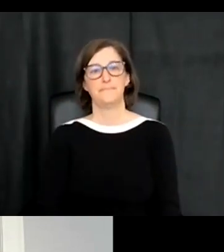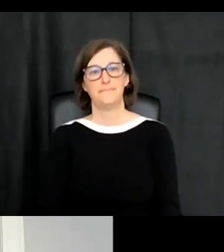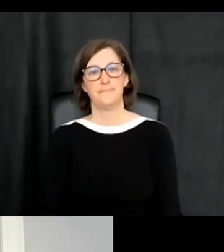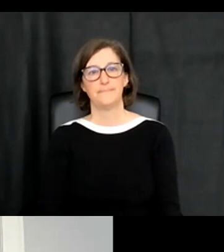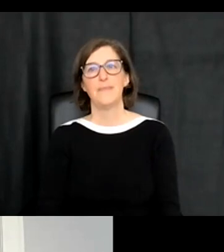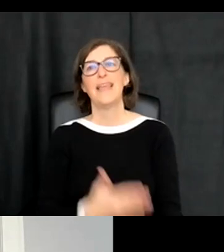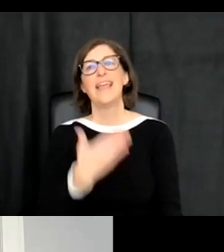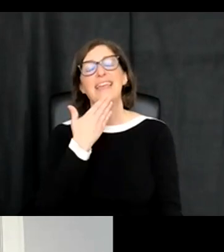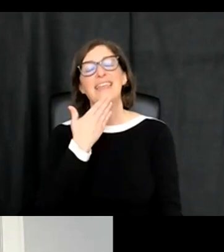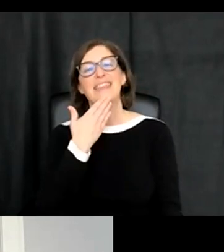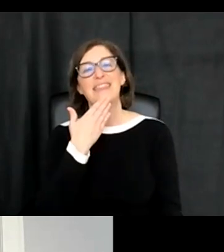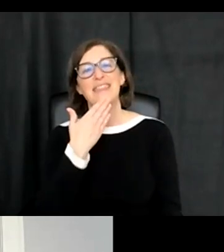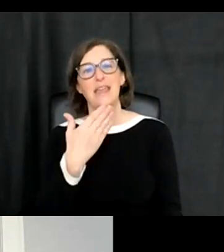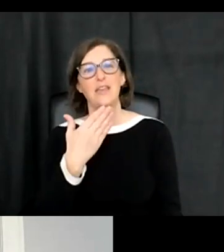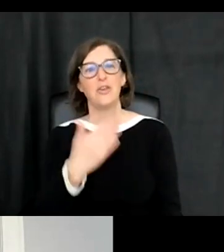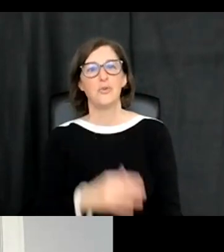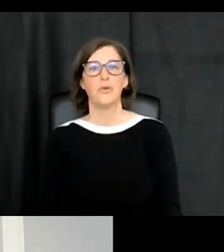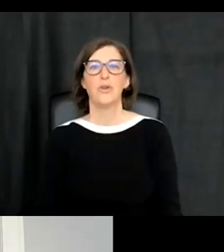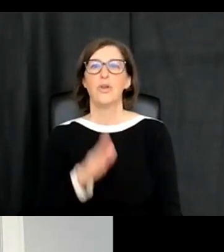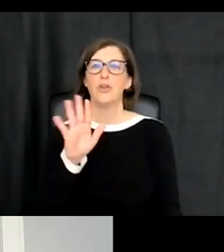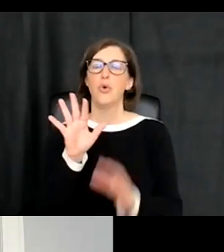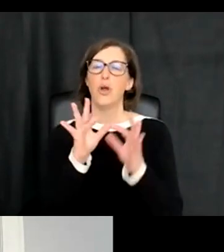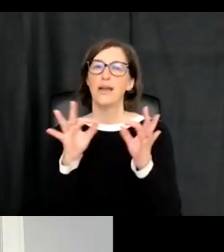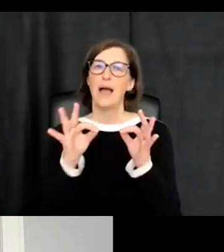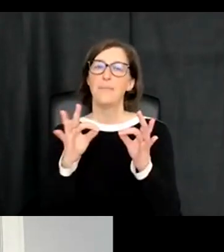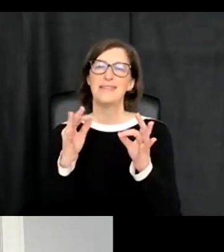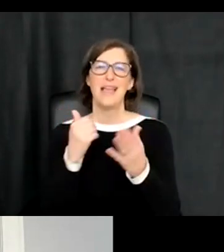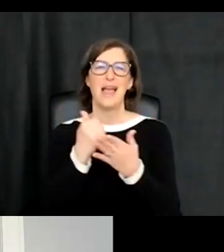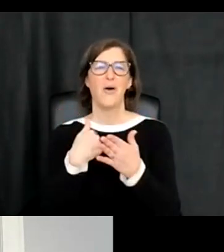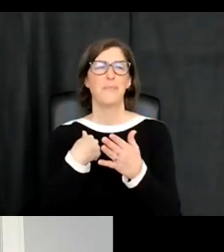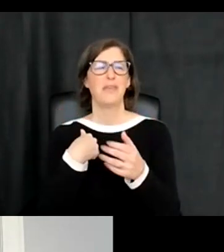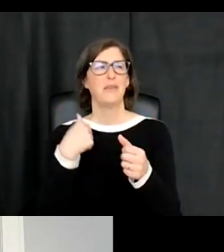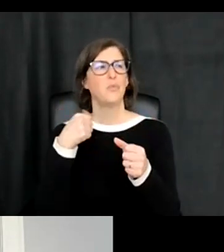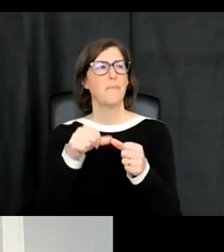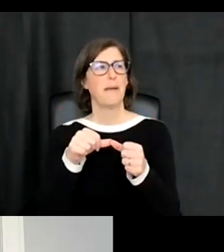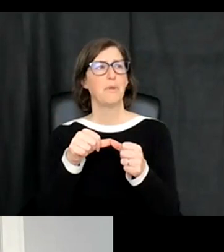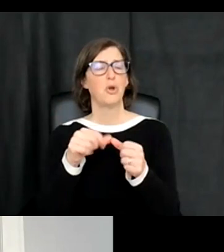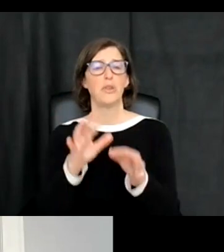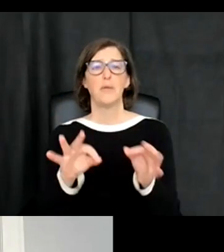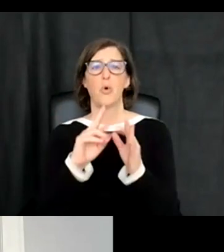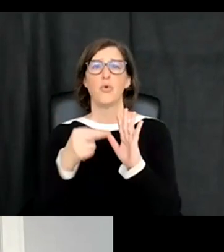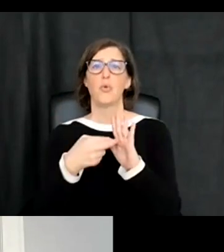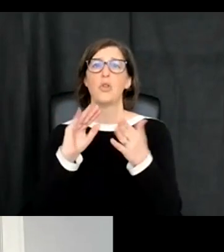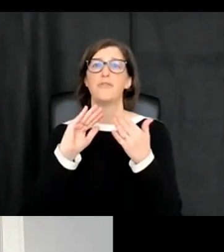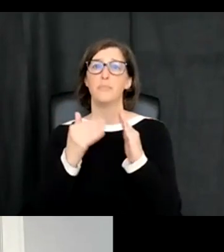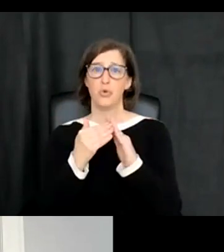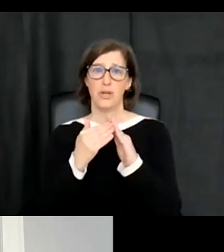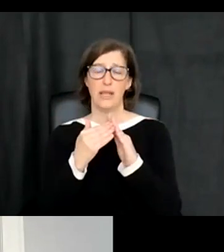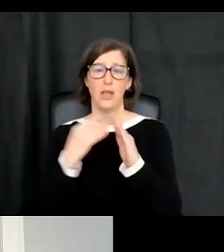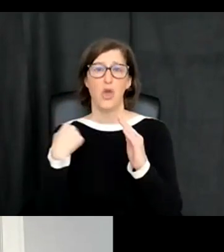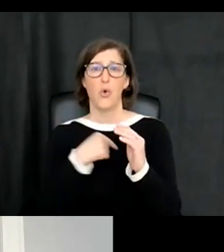Thanks, Angeline. And your comments just remind us again, excuse me, the important role of community. And when we're looking at a